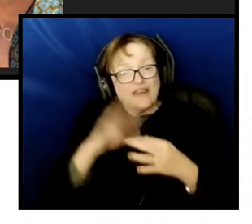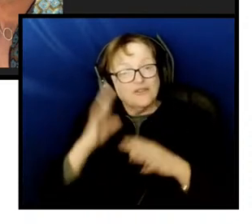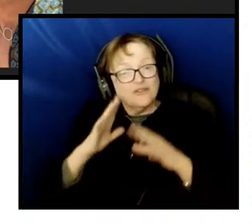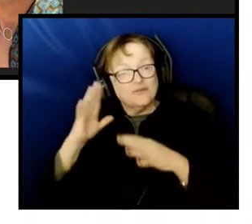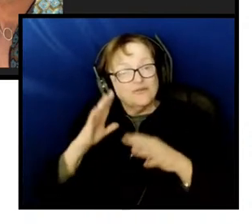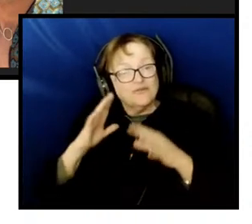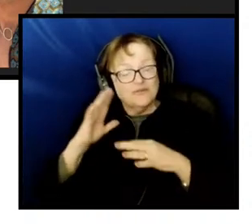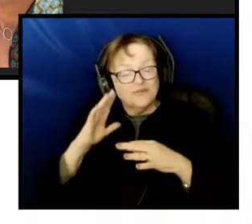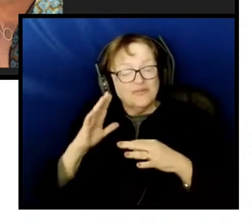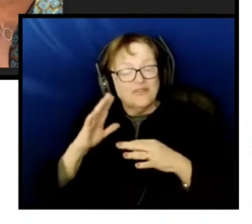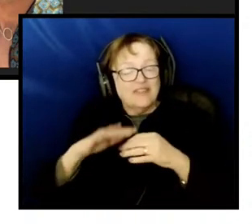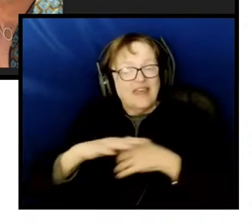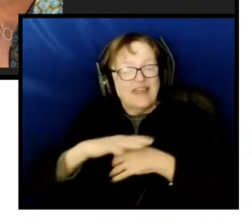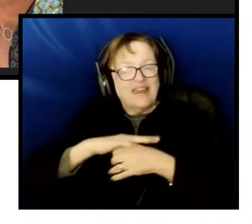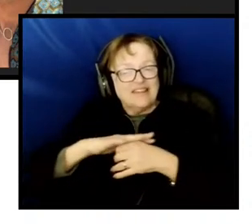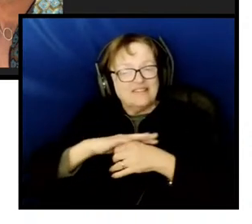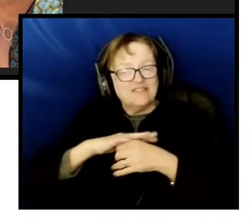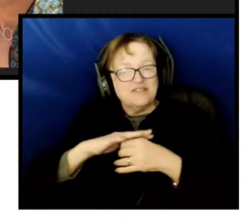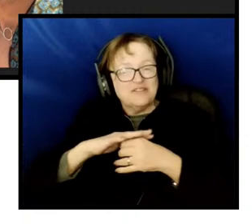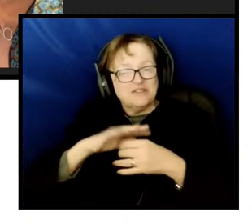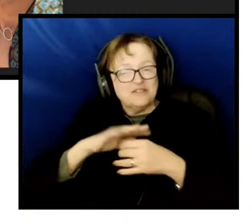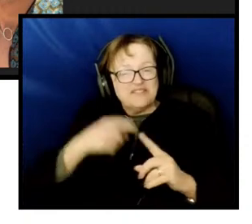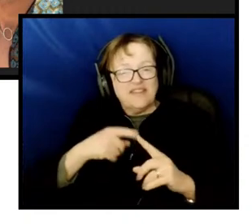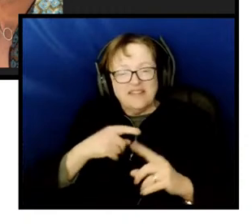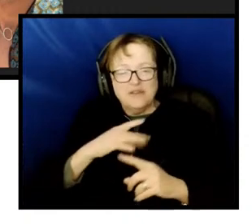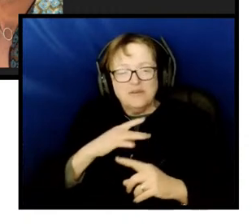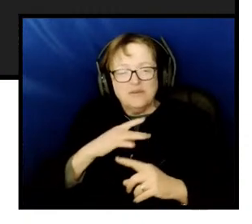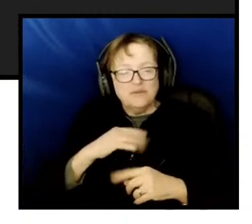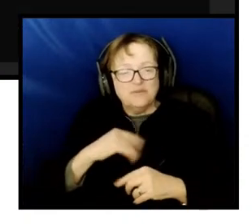specifically. Can we have the next slide, please?